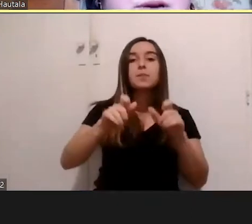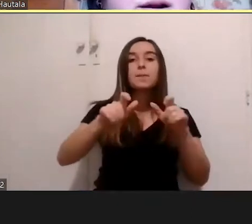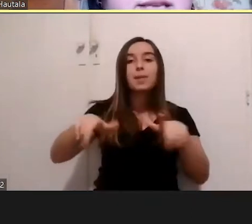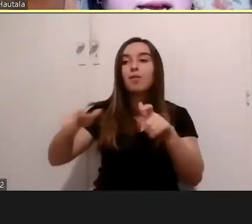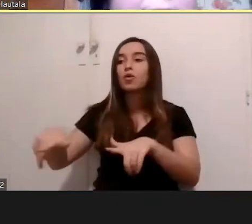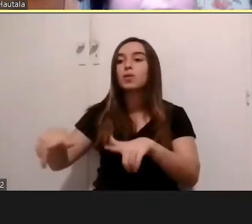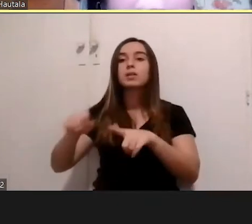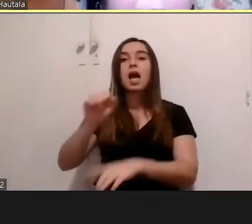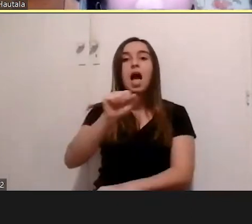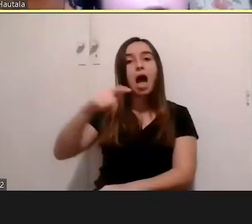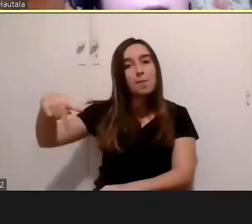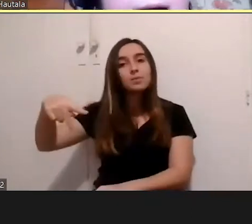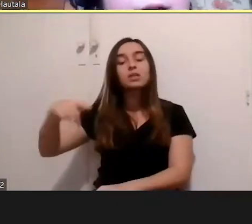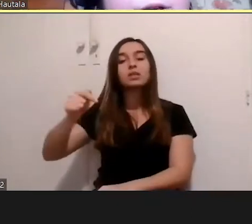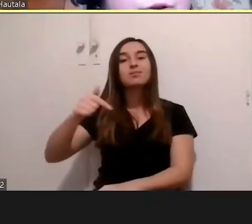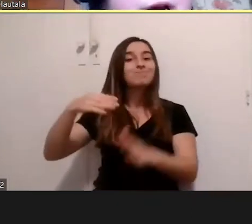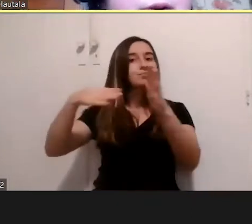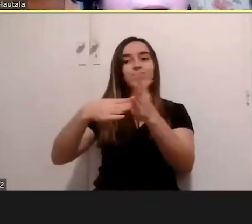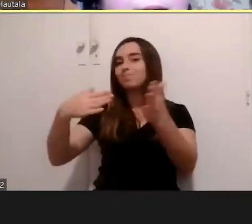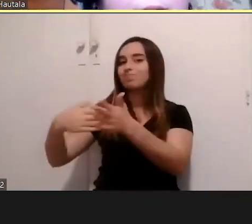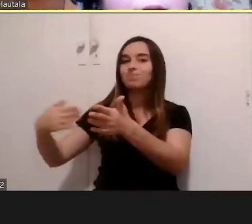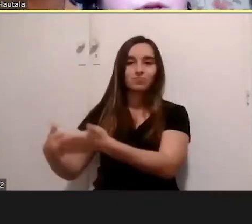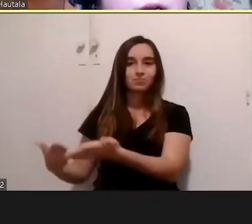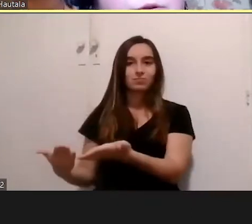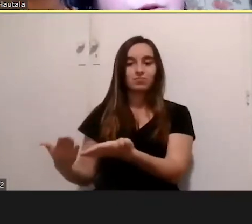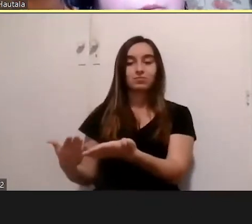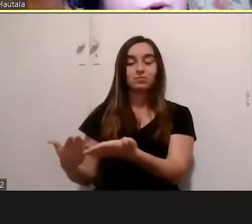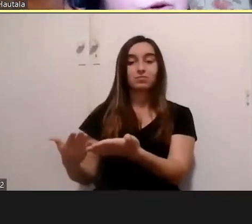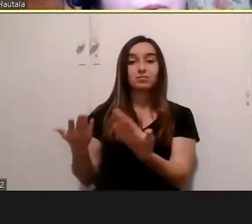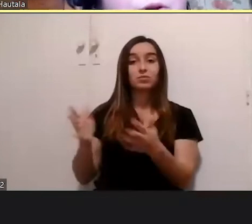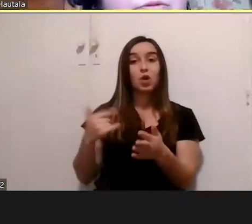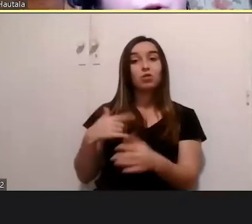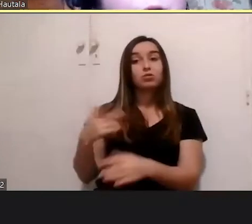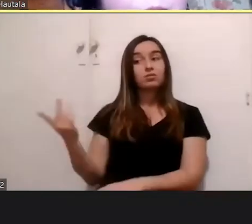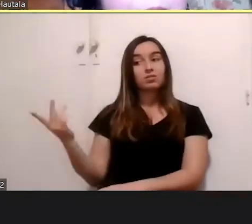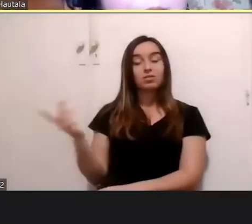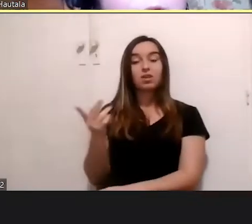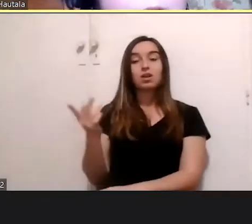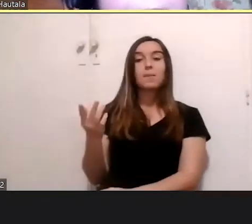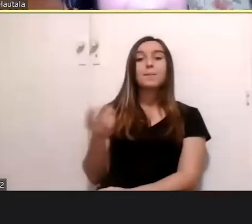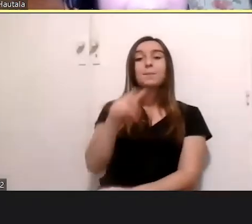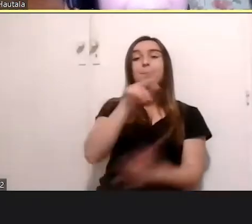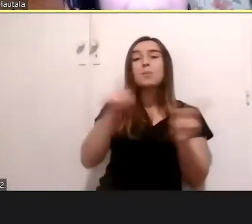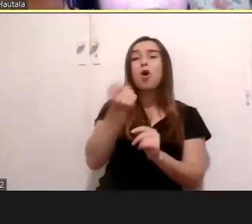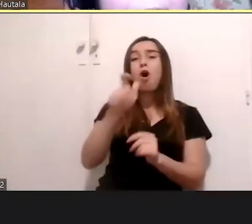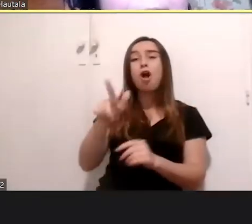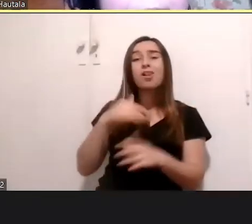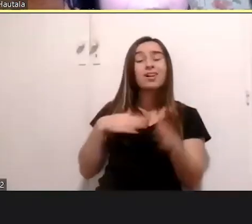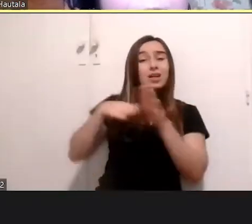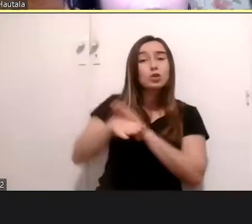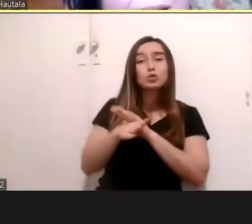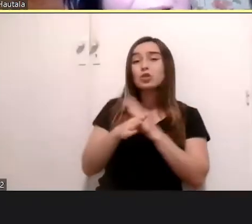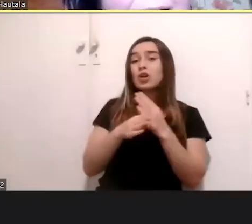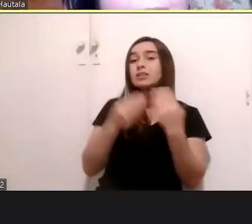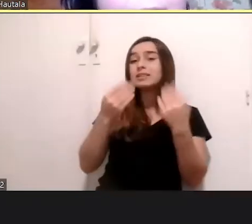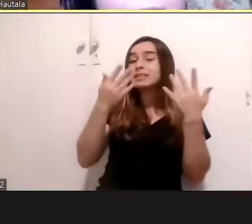not accessible and do not make equal inclusion possible for all people. And I